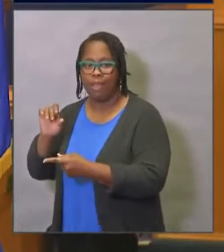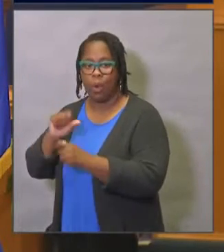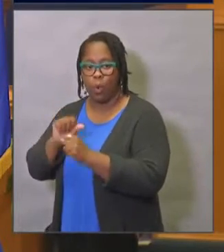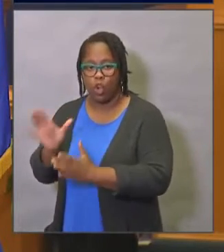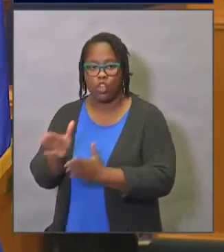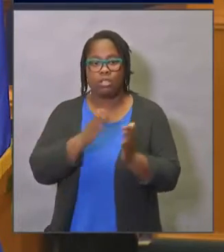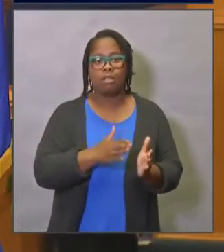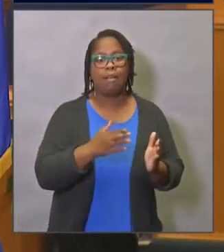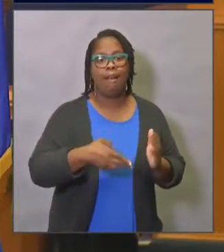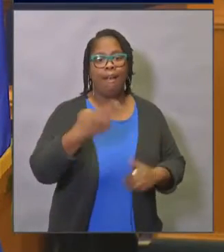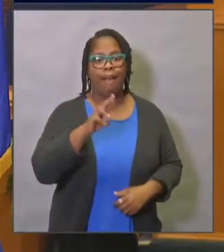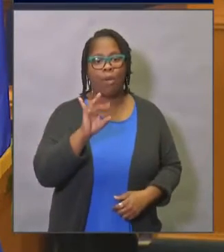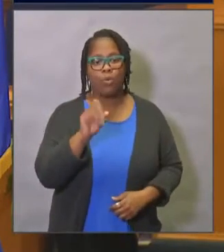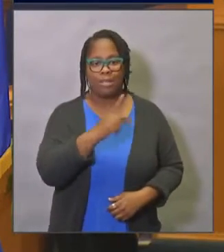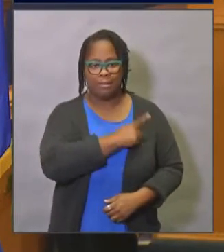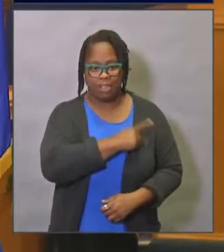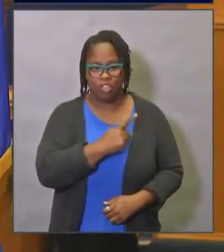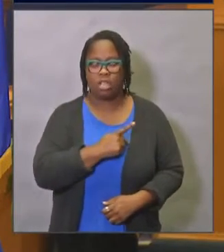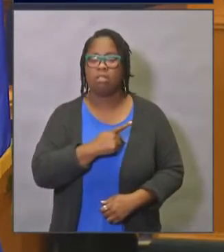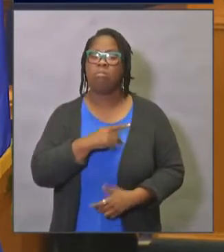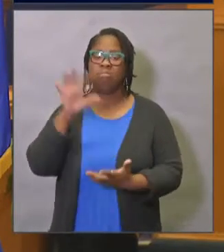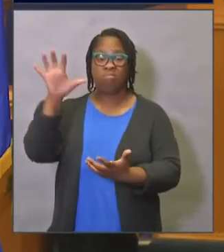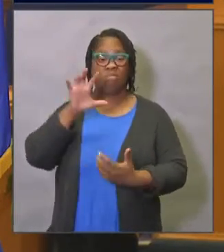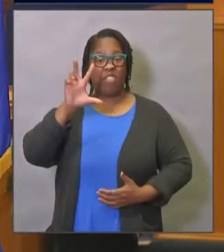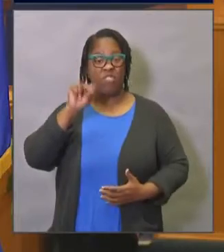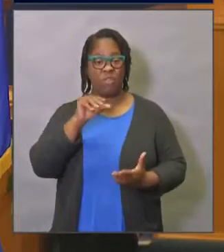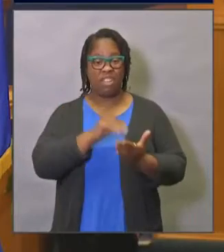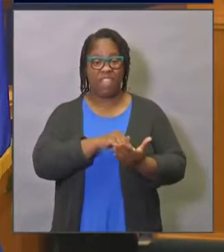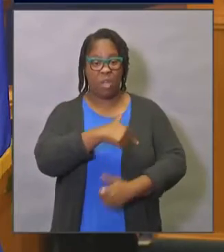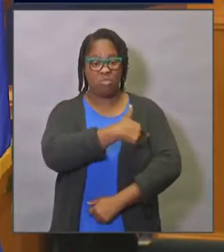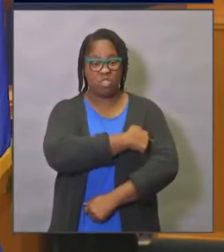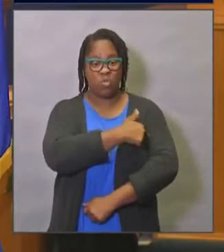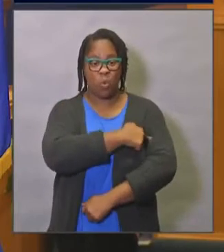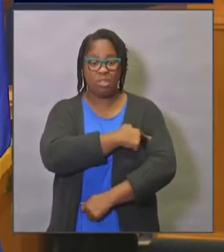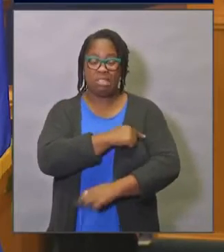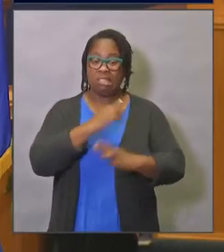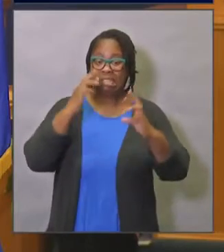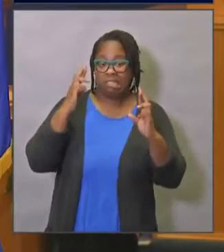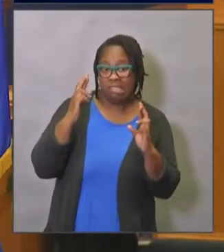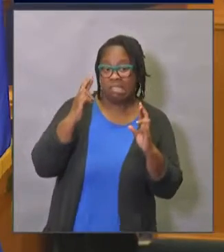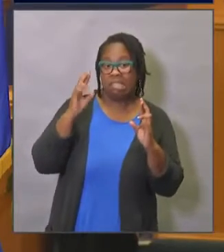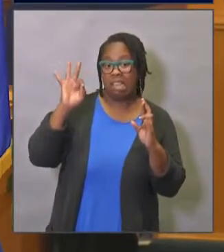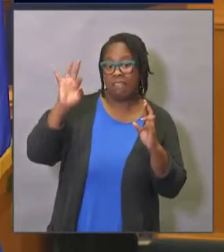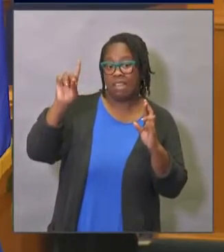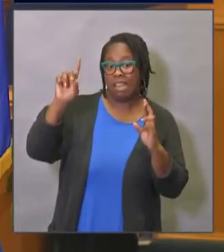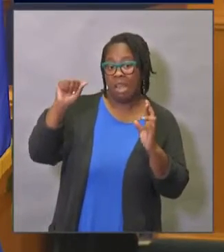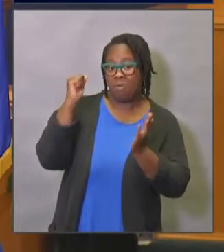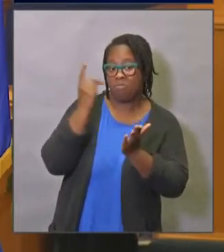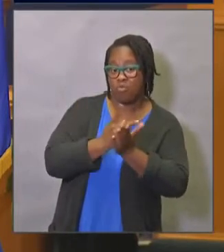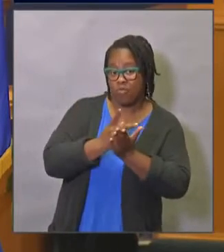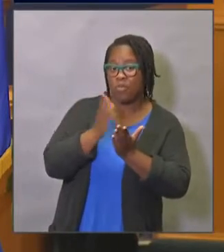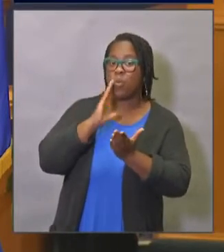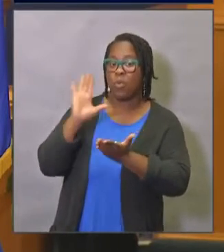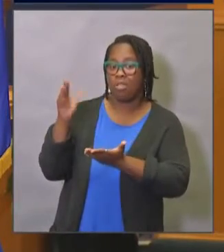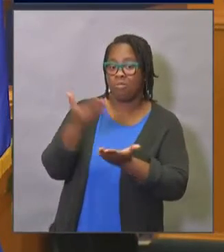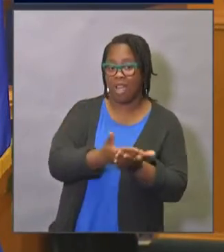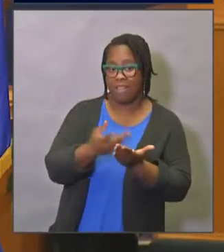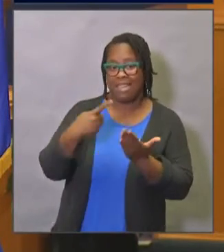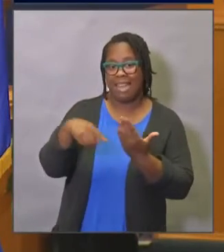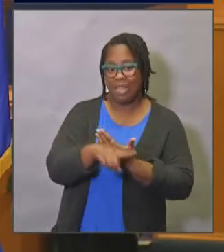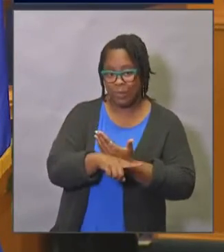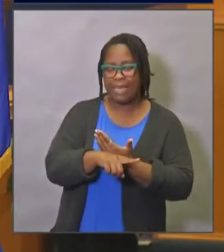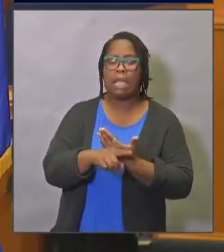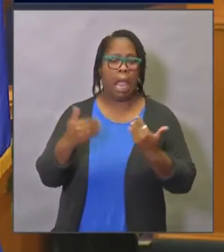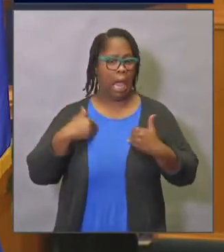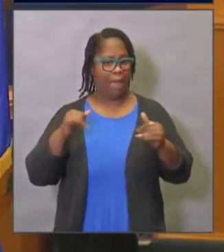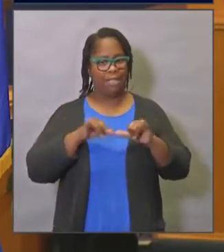doses, hopefully with approval from the FDA early next week, and we have a system in place already for distributing